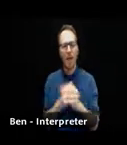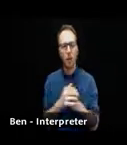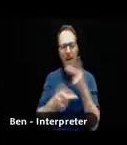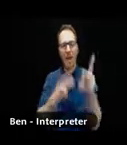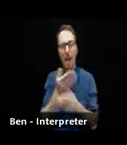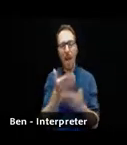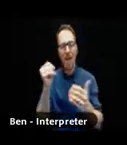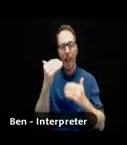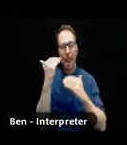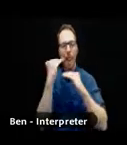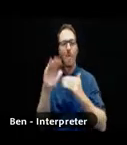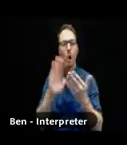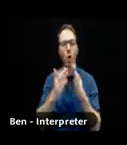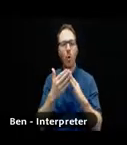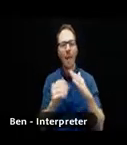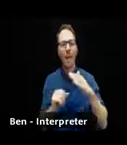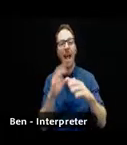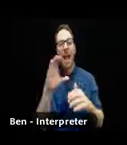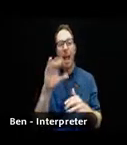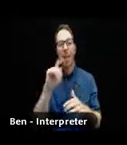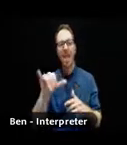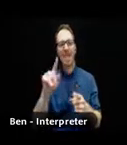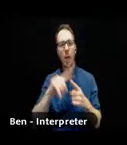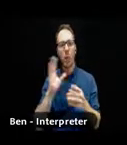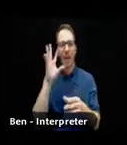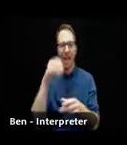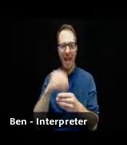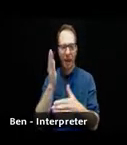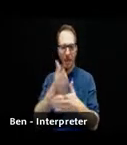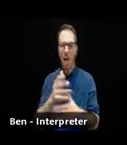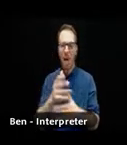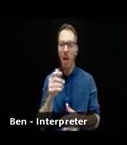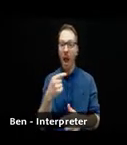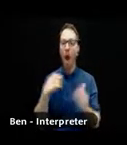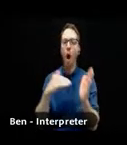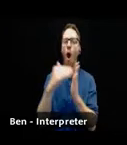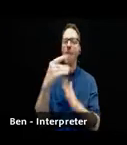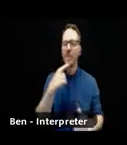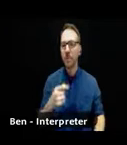limit community capacity to intervene, right? Not just because I often say,